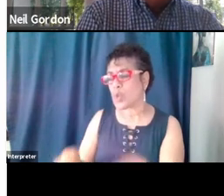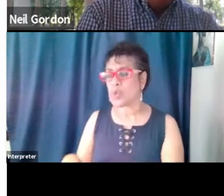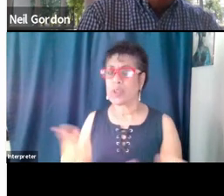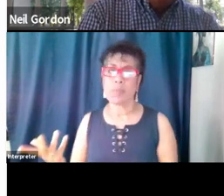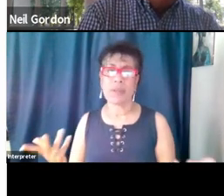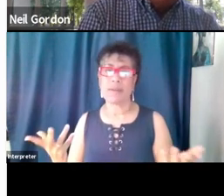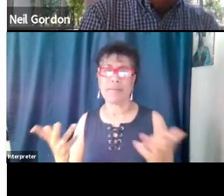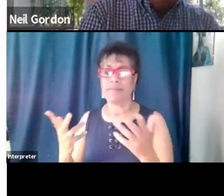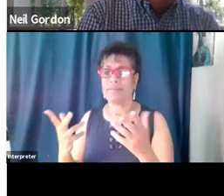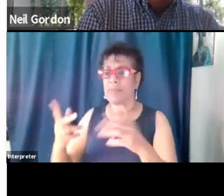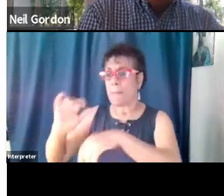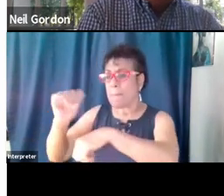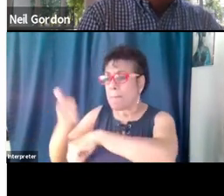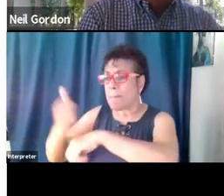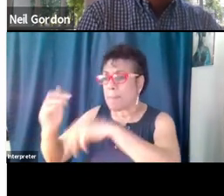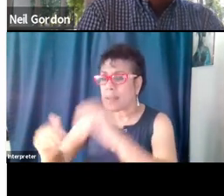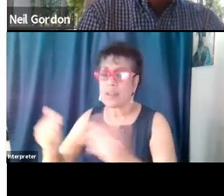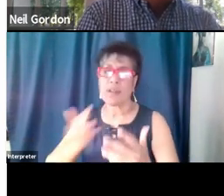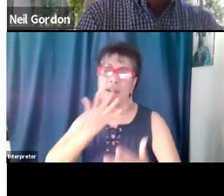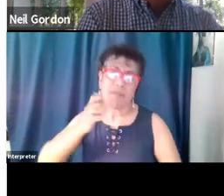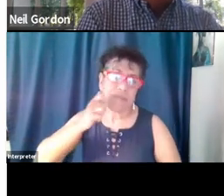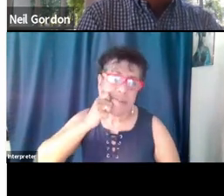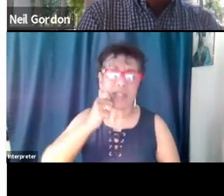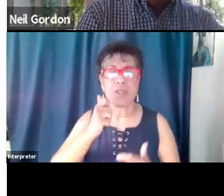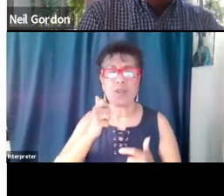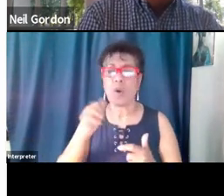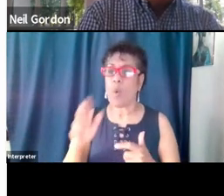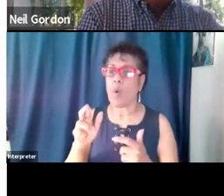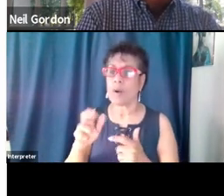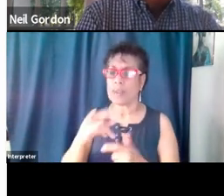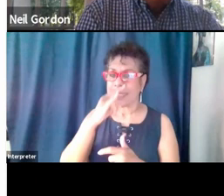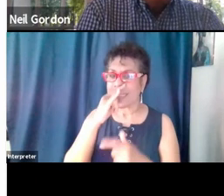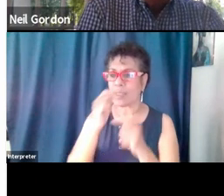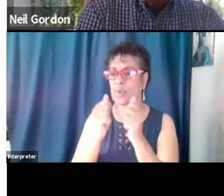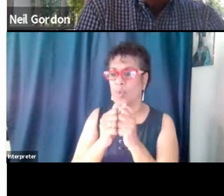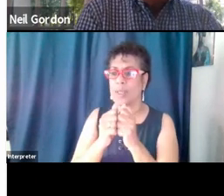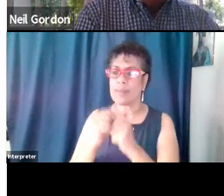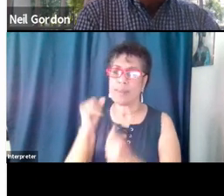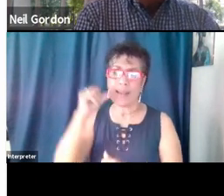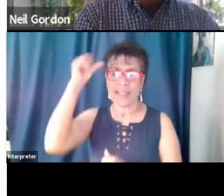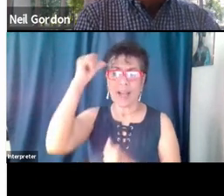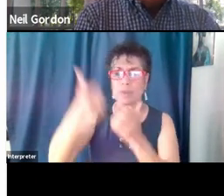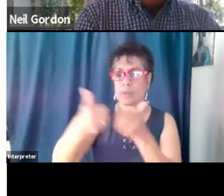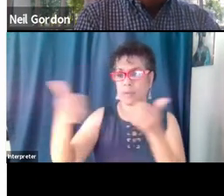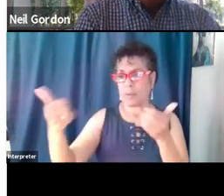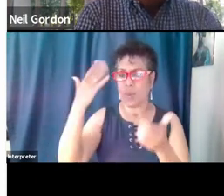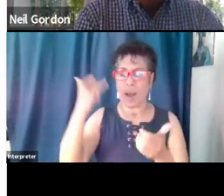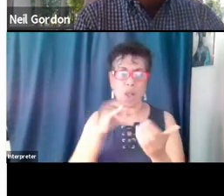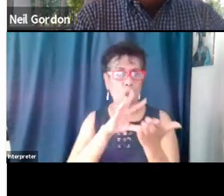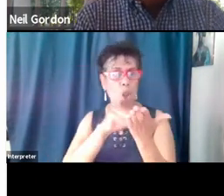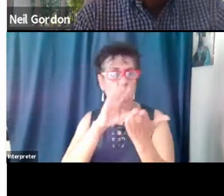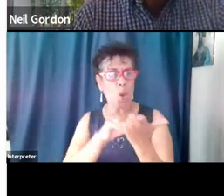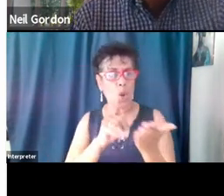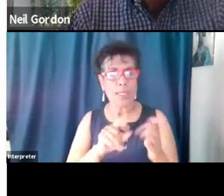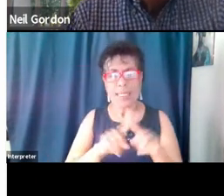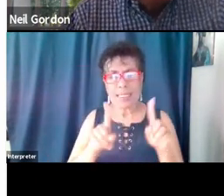physical, financial, racial, cultural, or can exclude kids or their grown-ups because of differences in learning style or